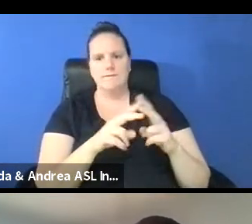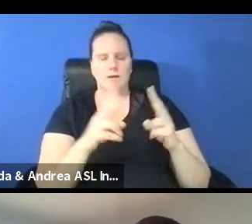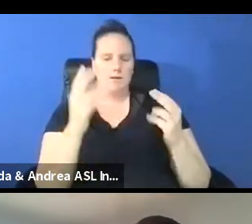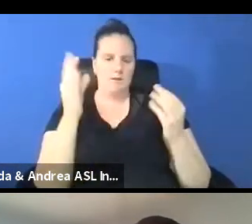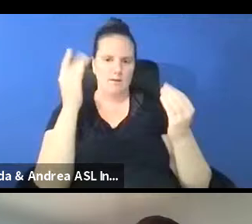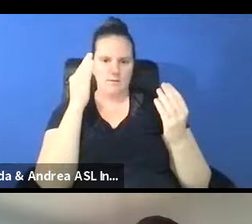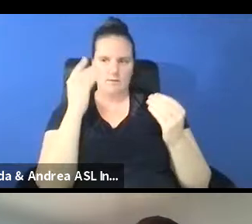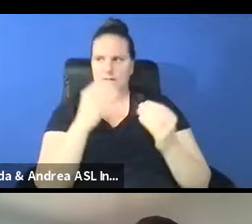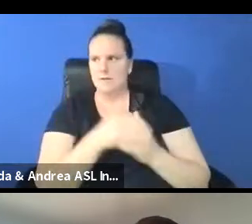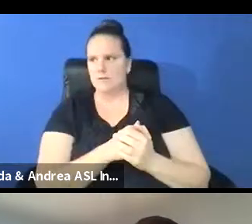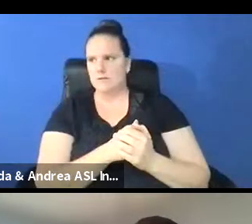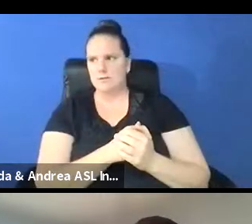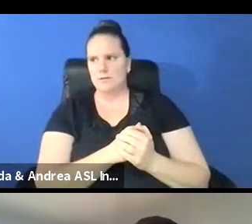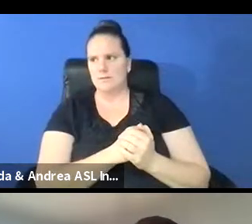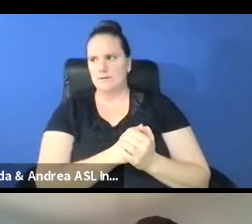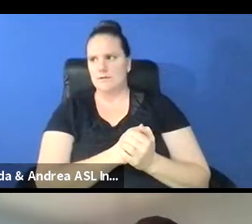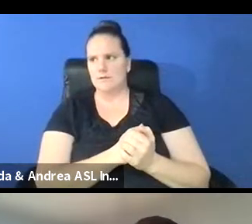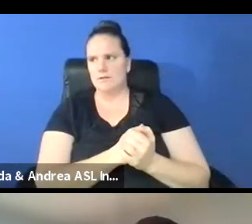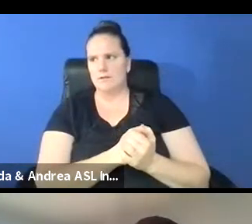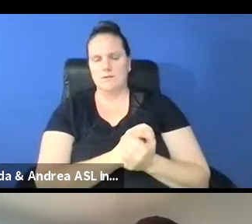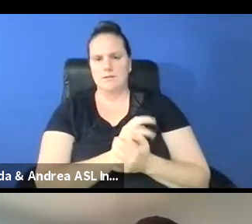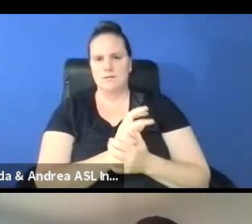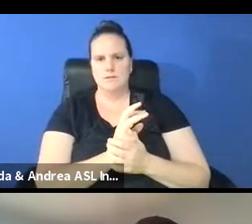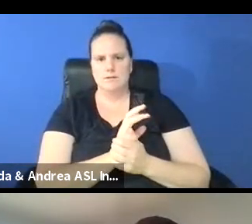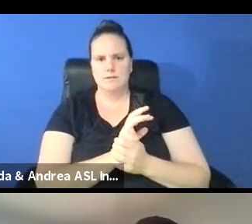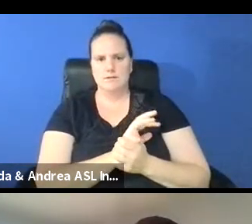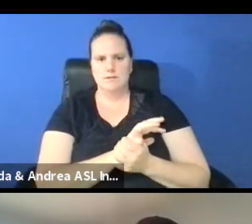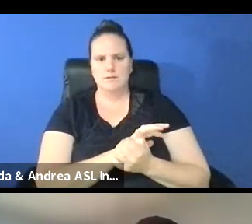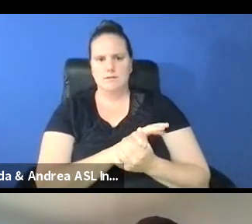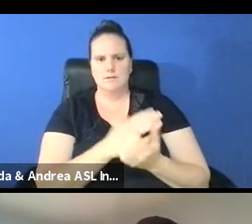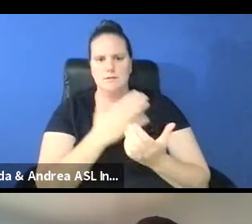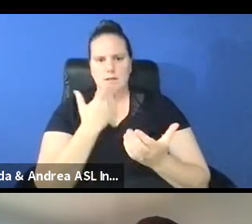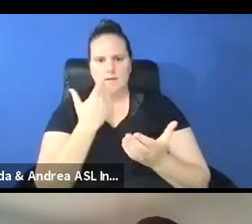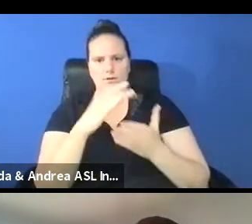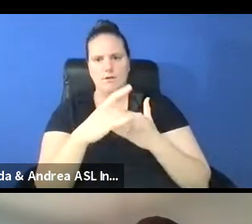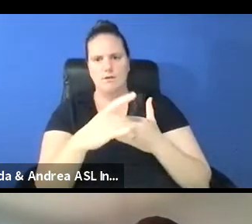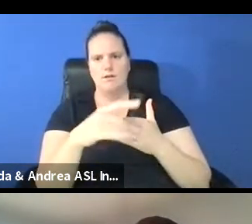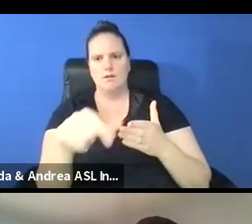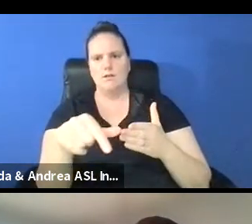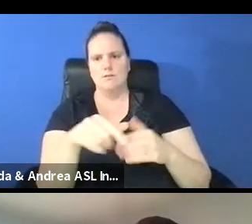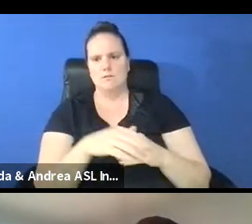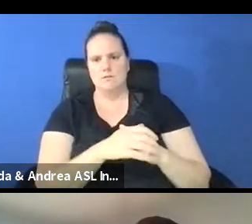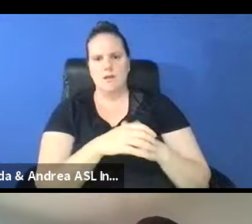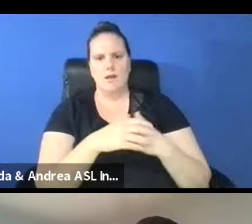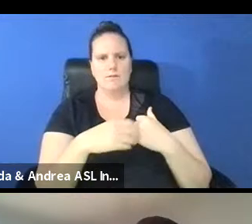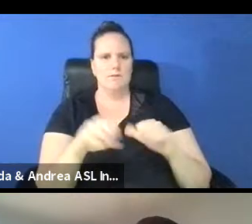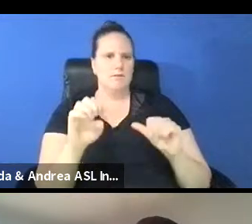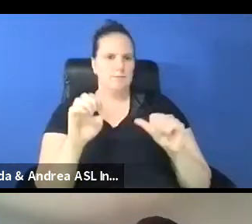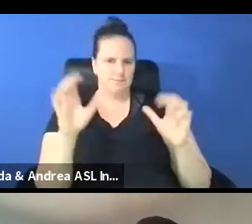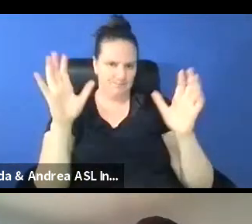thoughtful. So thank you for leading this effort.